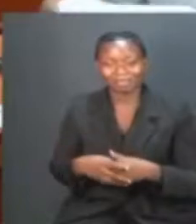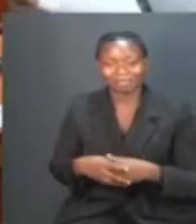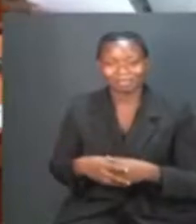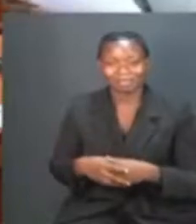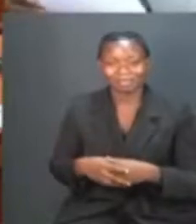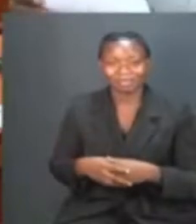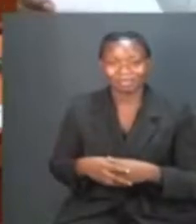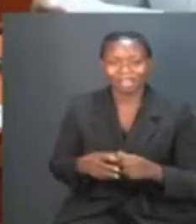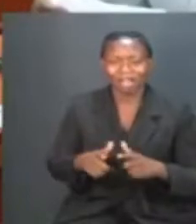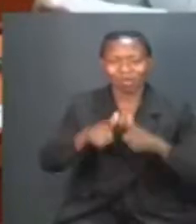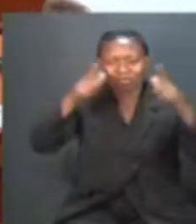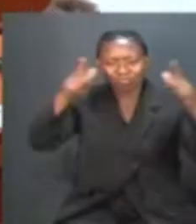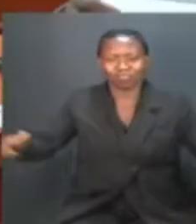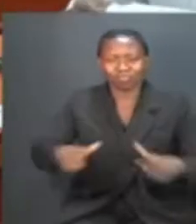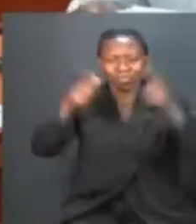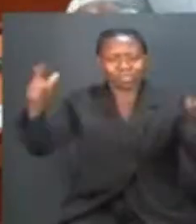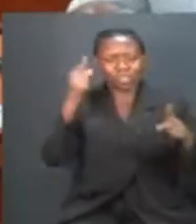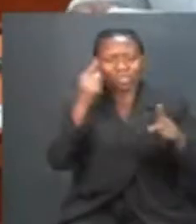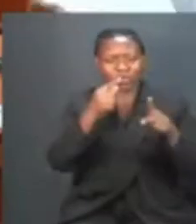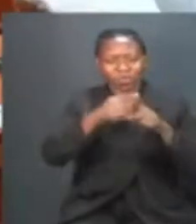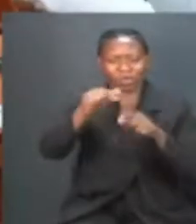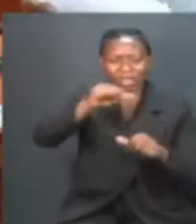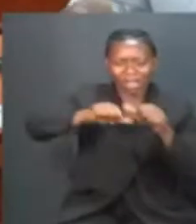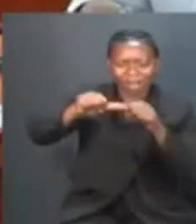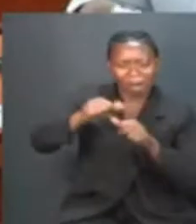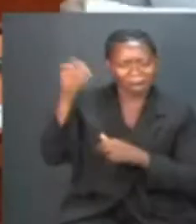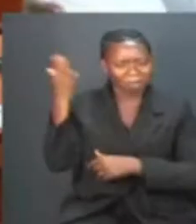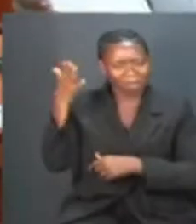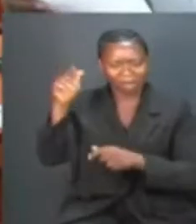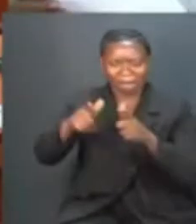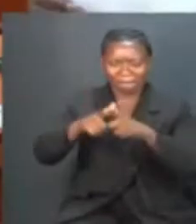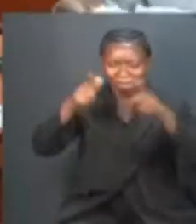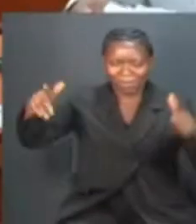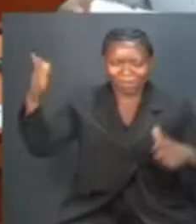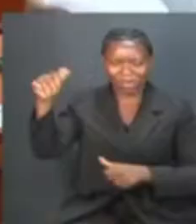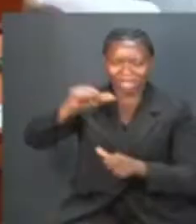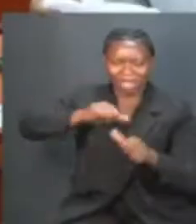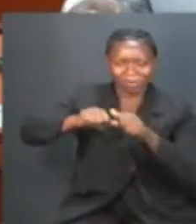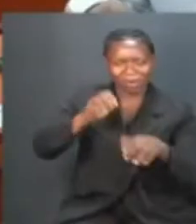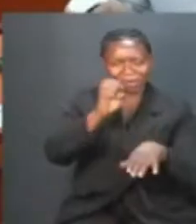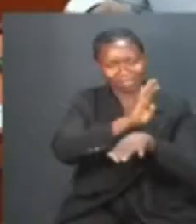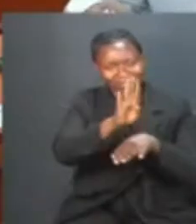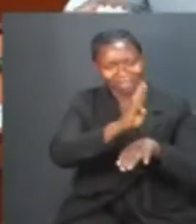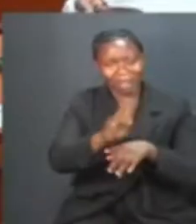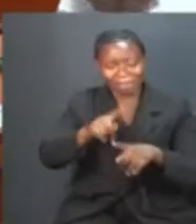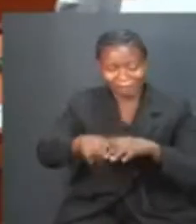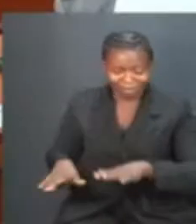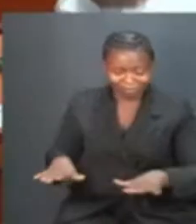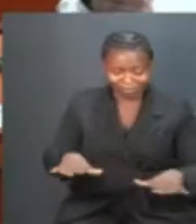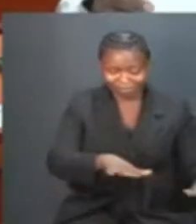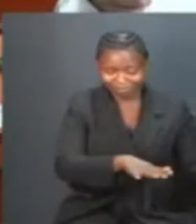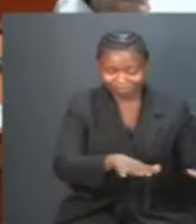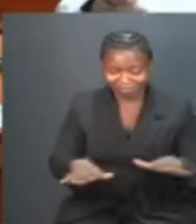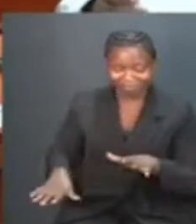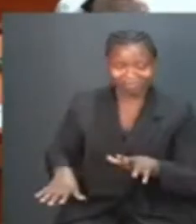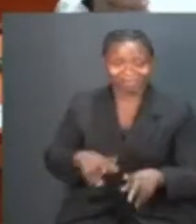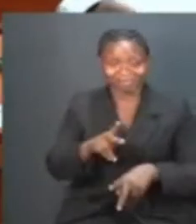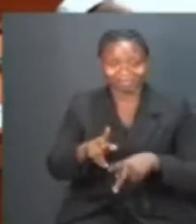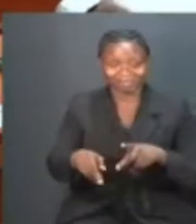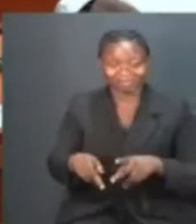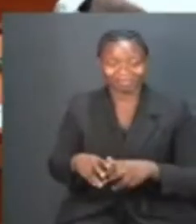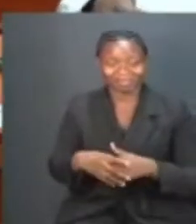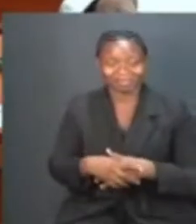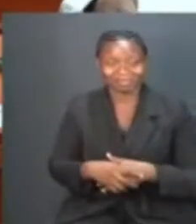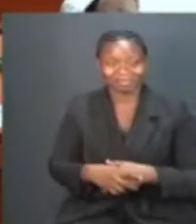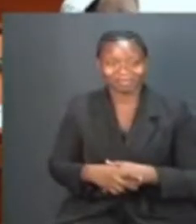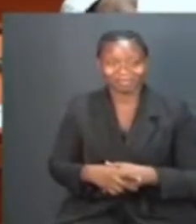big speeches about entrepreneurship. And then the smoke makers. Majority leader. The smoke makers. And are you aware I'm wearing coat